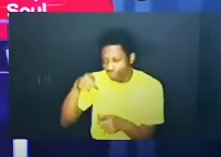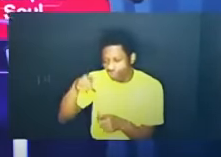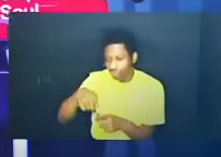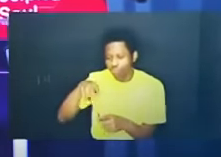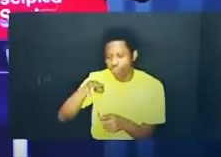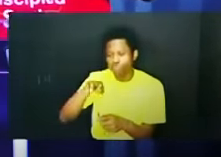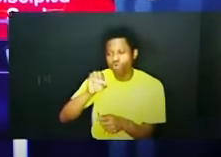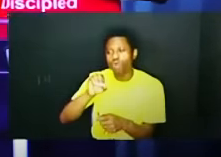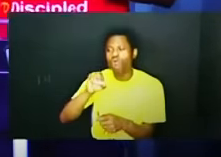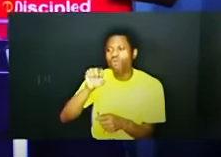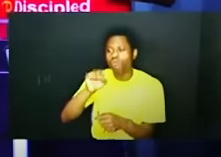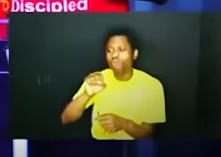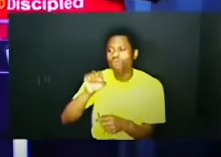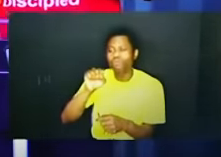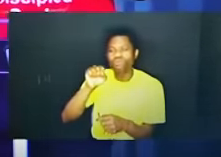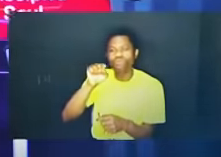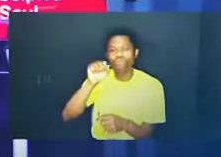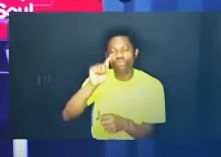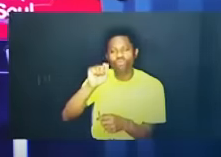really,